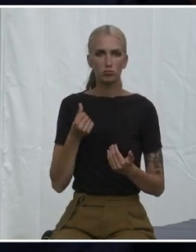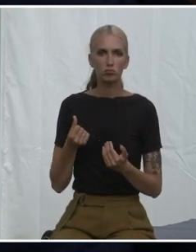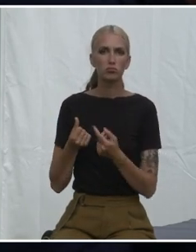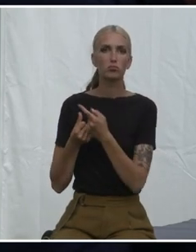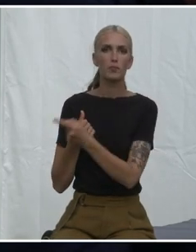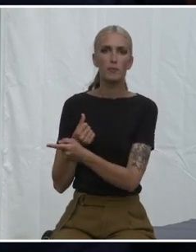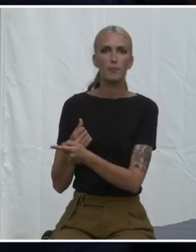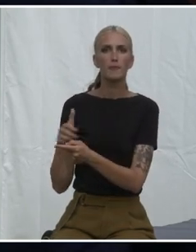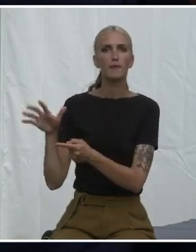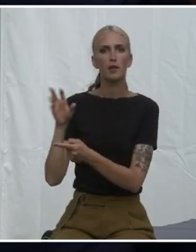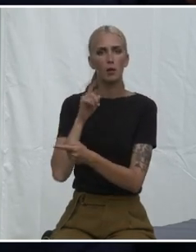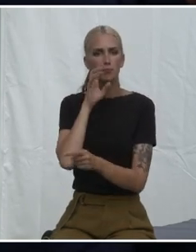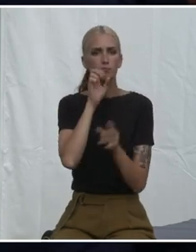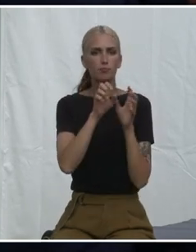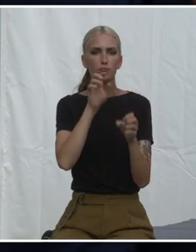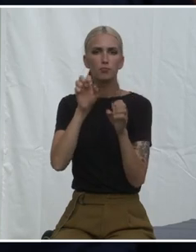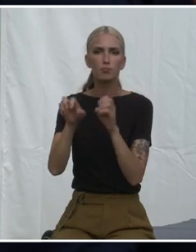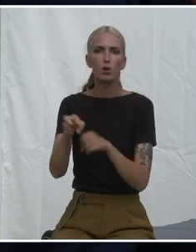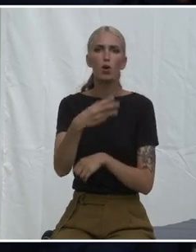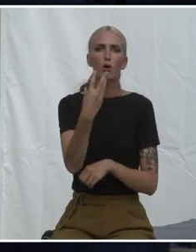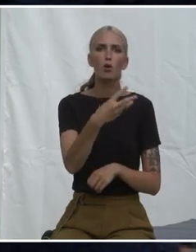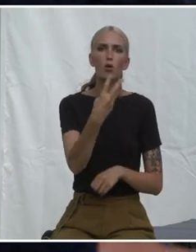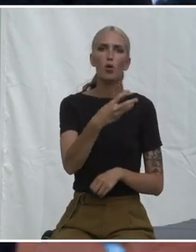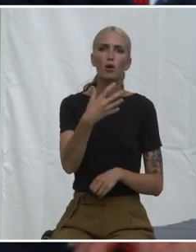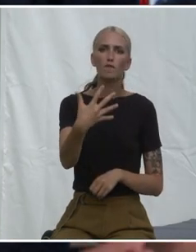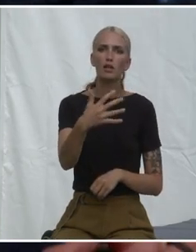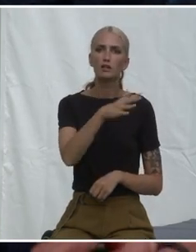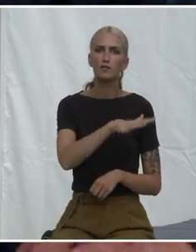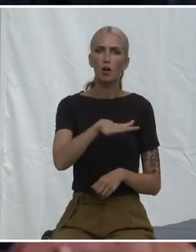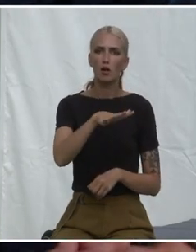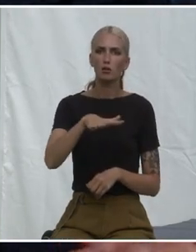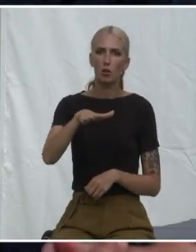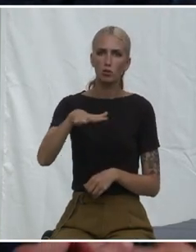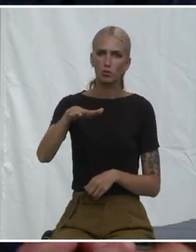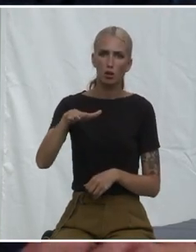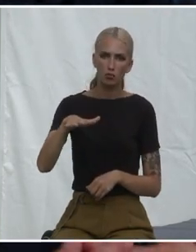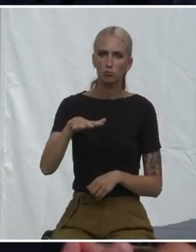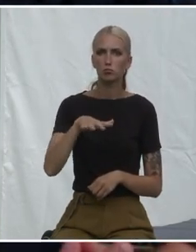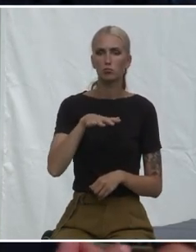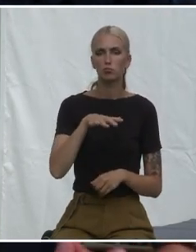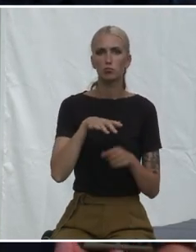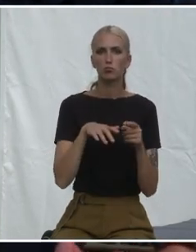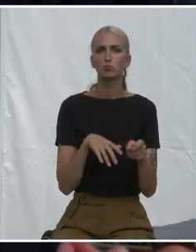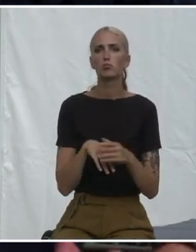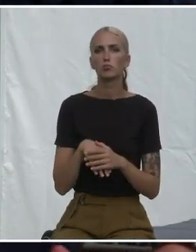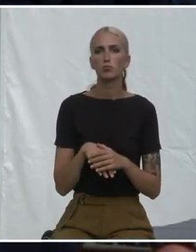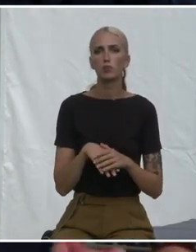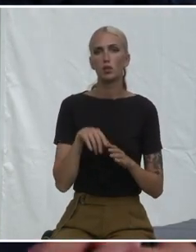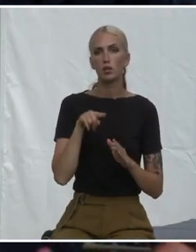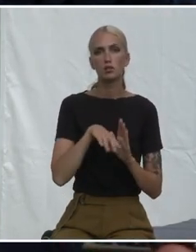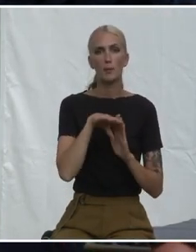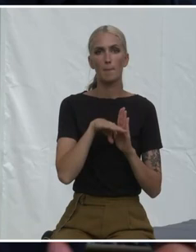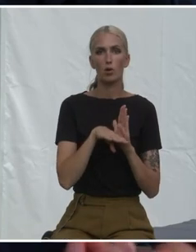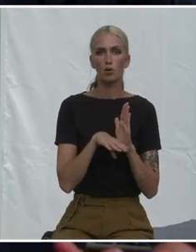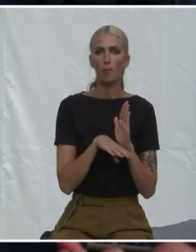out 35 areas that has to be done something with. That's a program for our government to